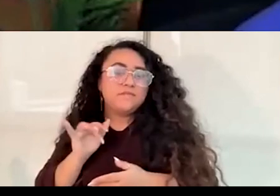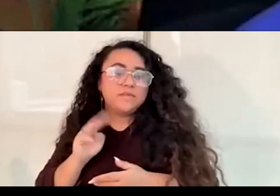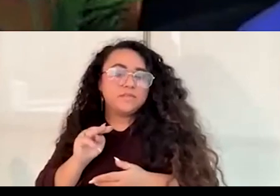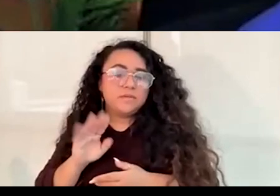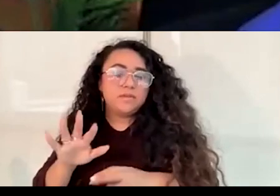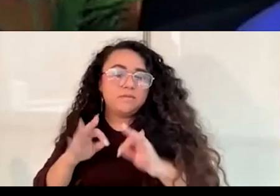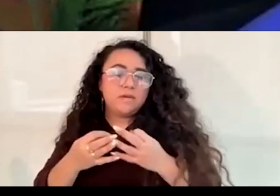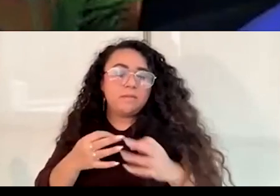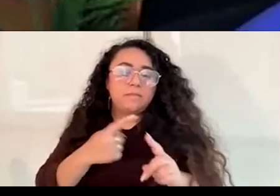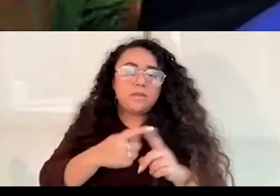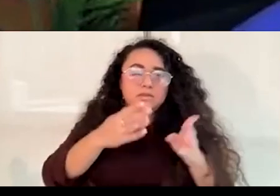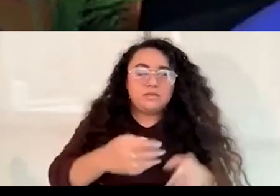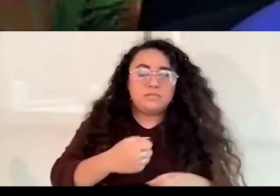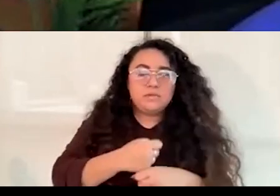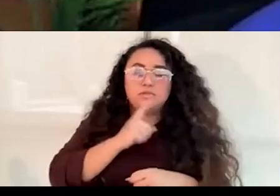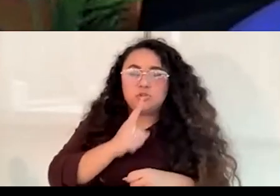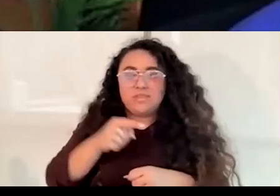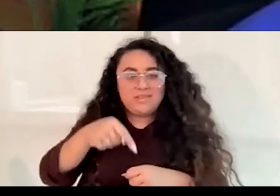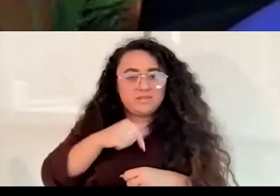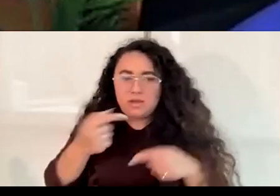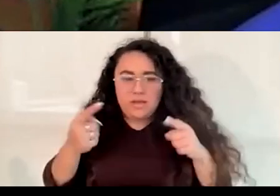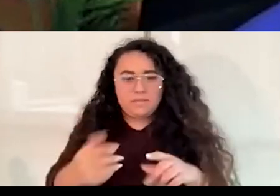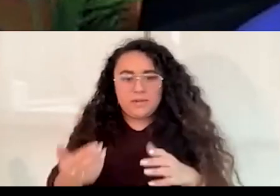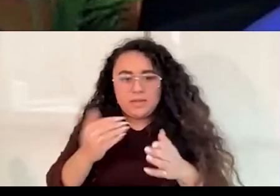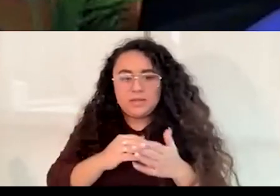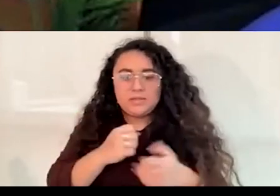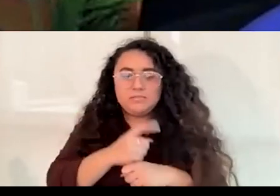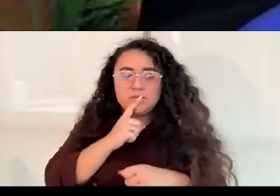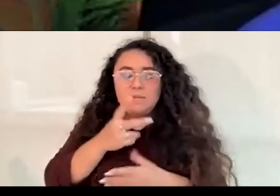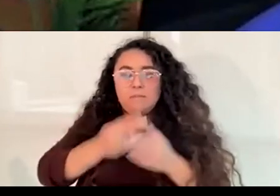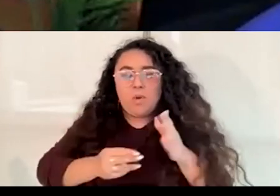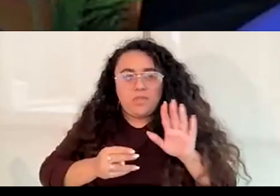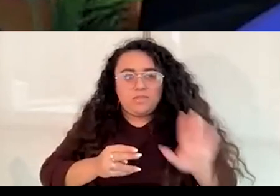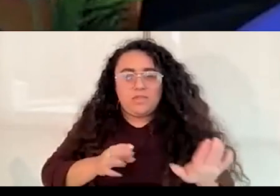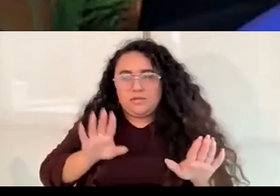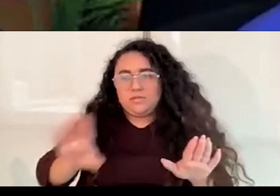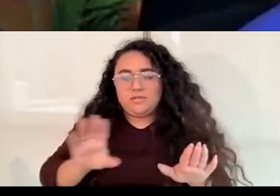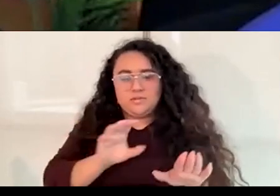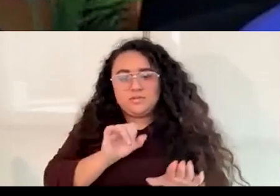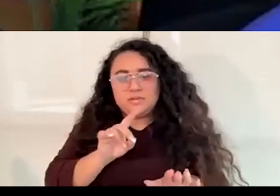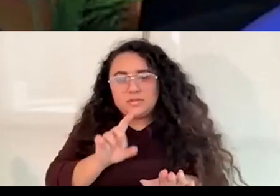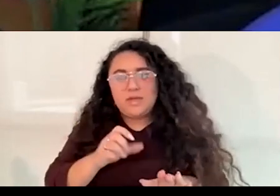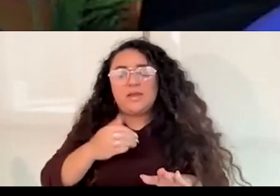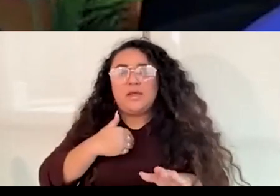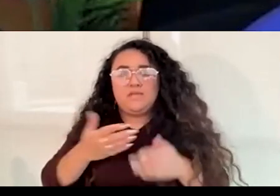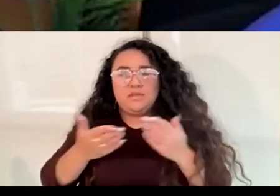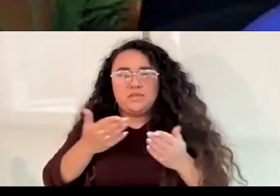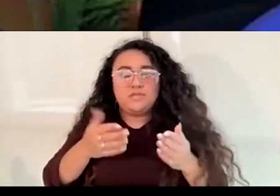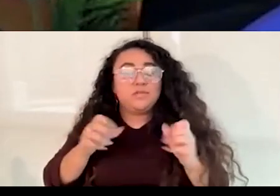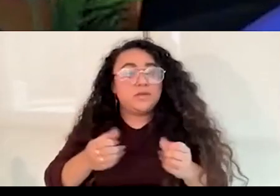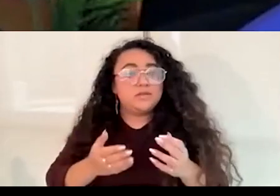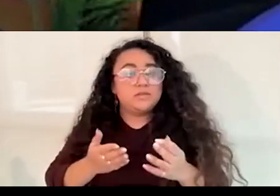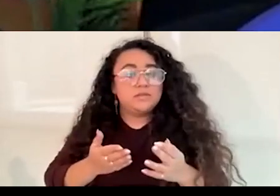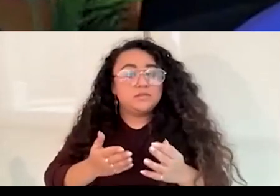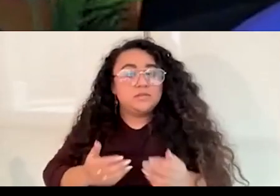to ensure that something like this won't happen again, mm-hmm. to ensure that both sides has the services so they can not only survive, but